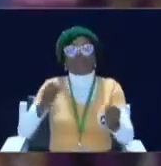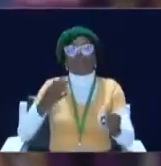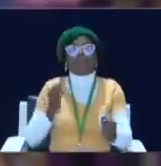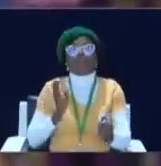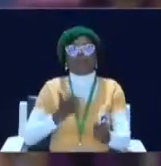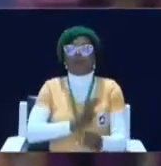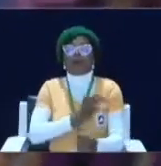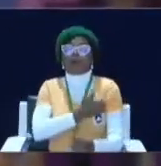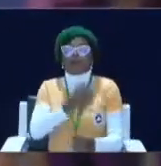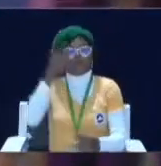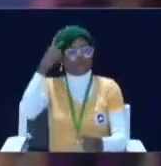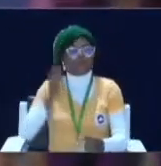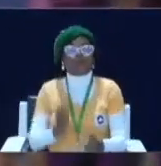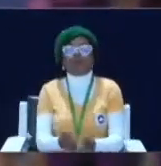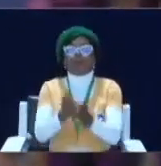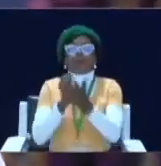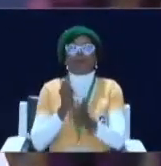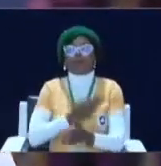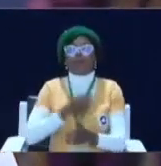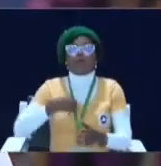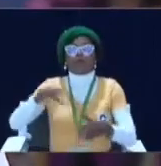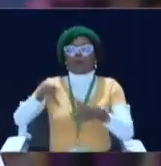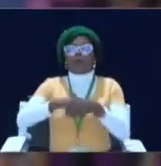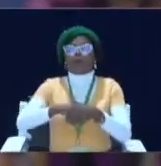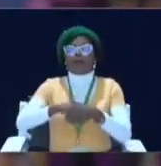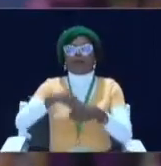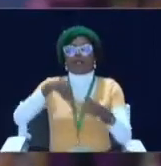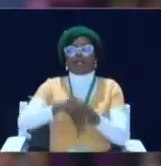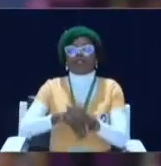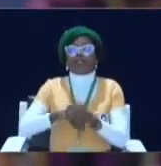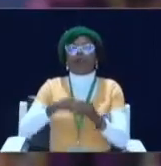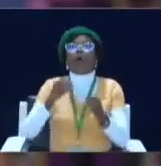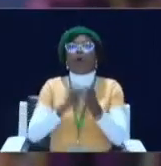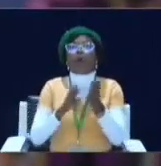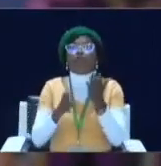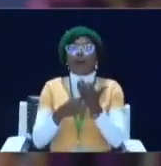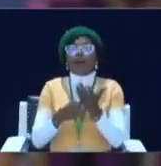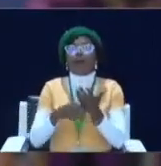and for helping us. We got married